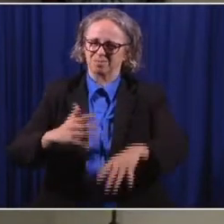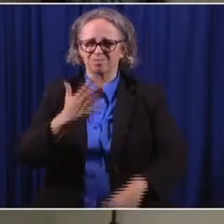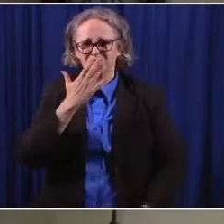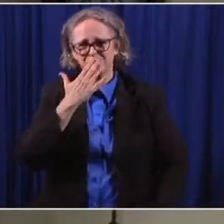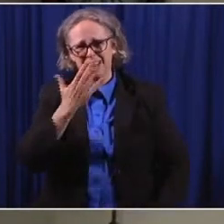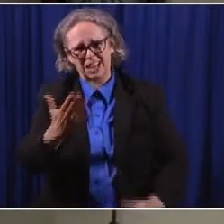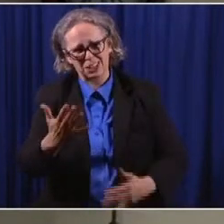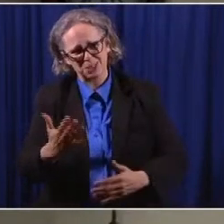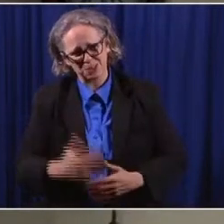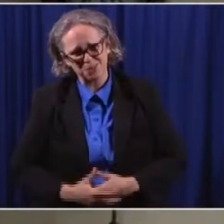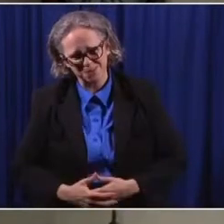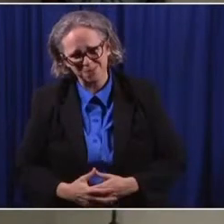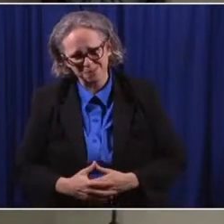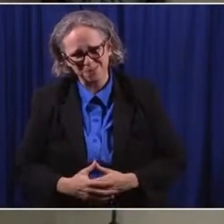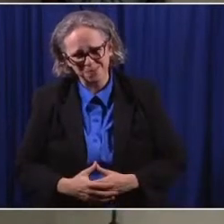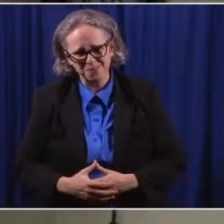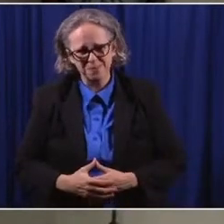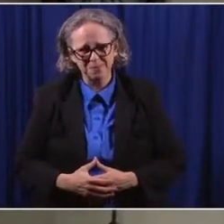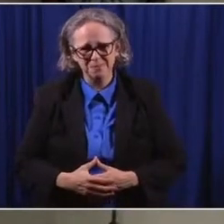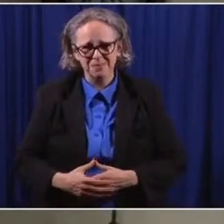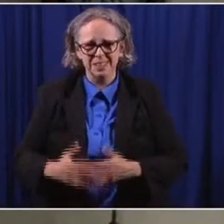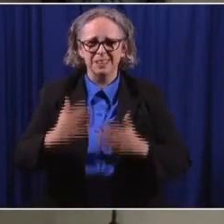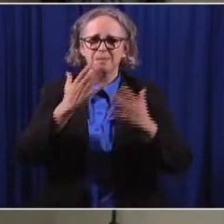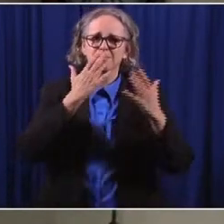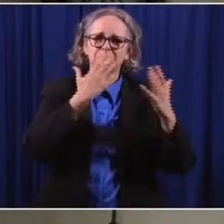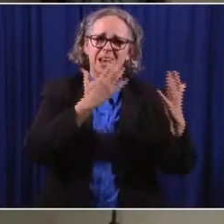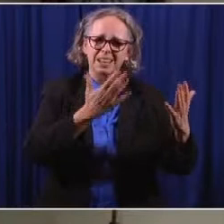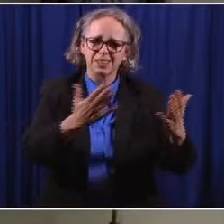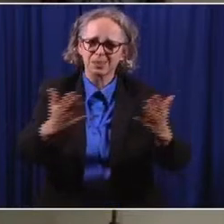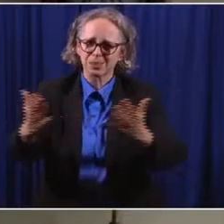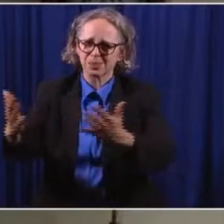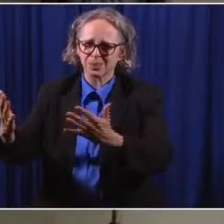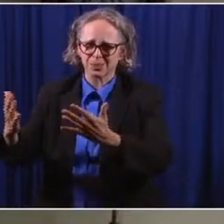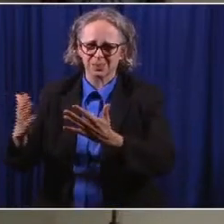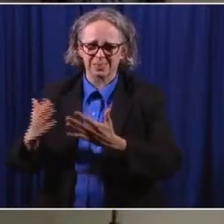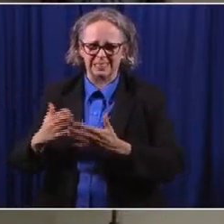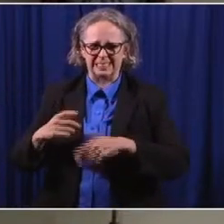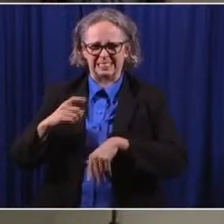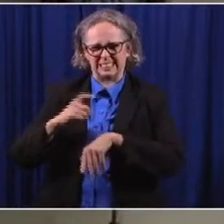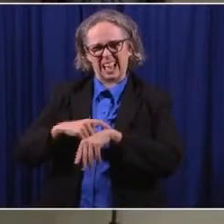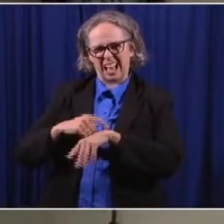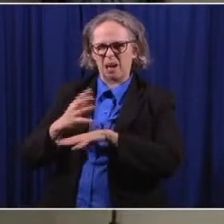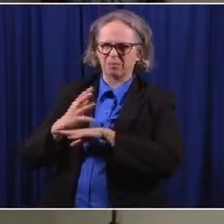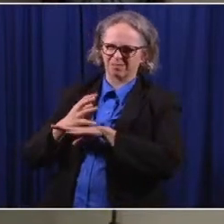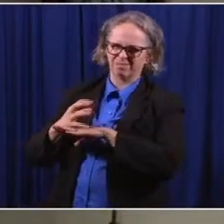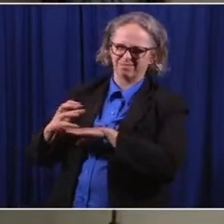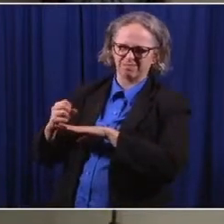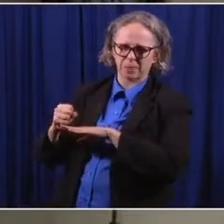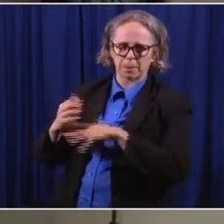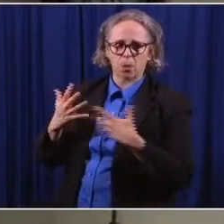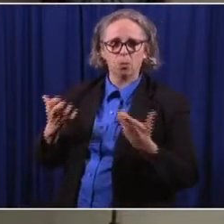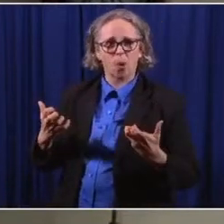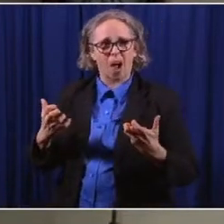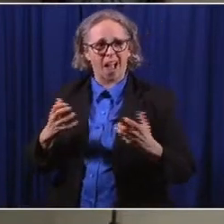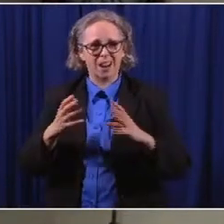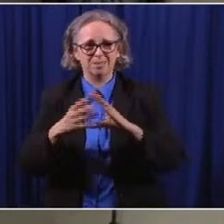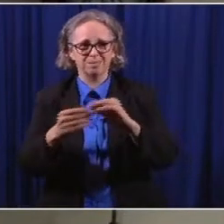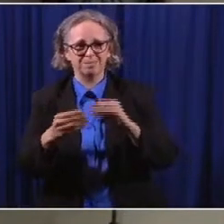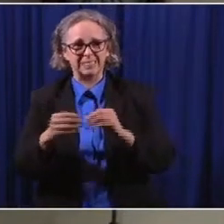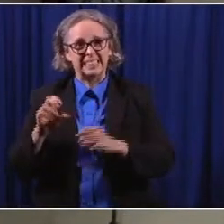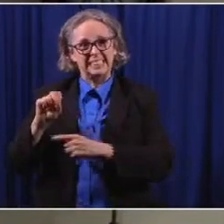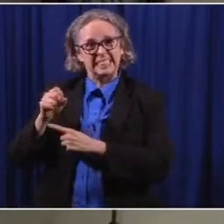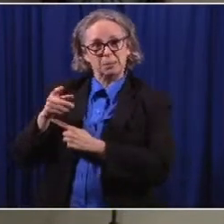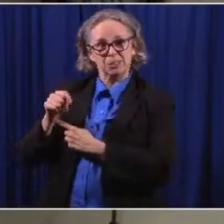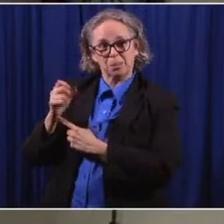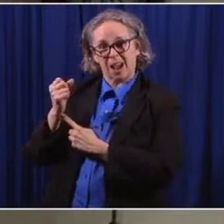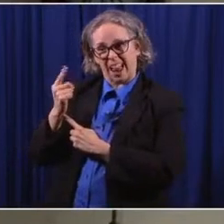I want to thank everybody. I want to mention, we're running out of time, but I want to mention September 11th, Patriot Day. We remember